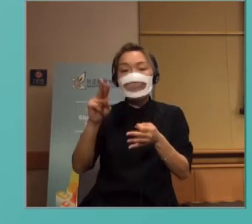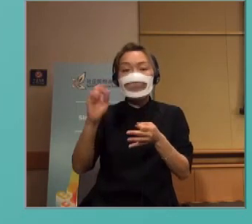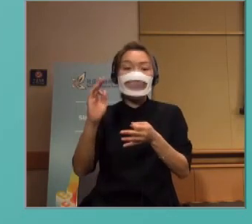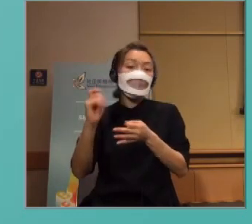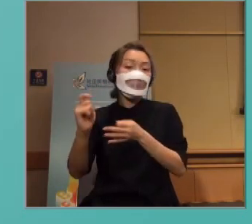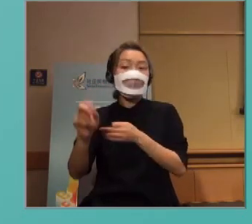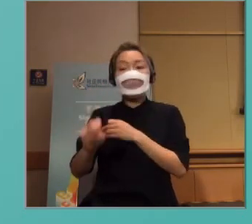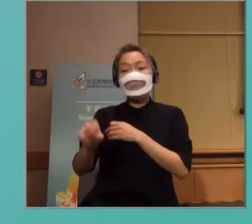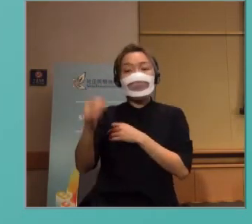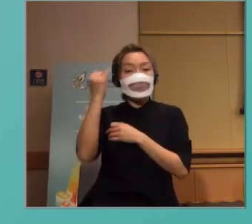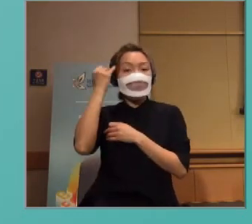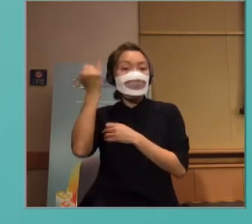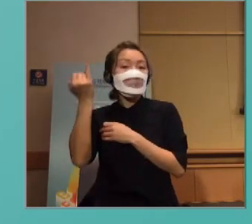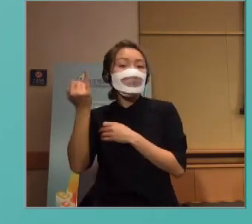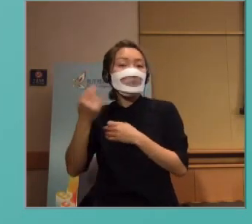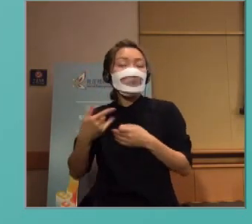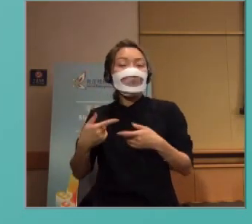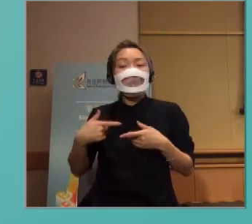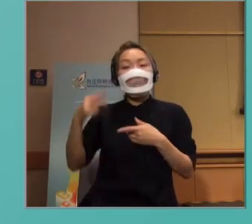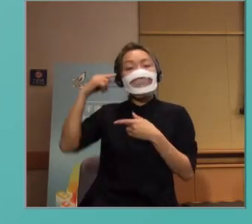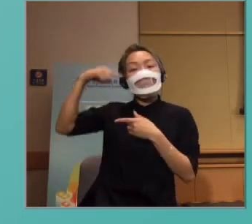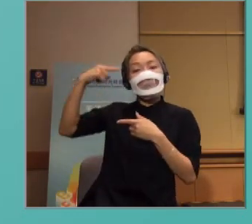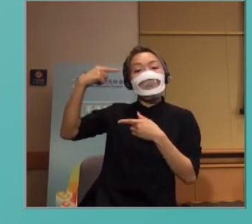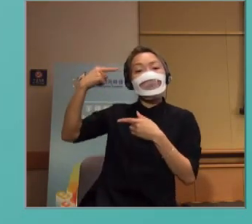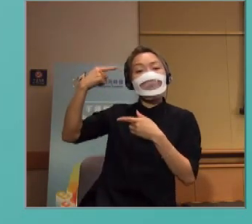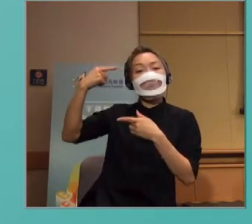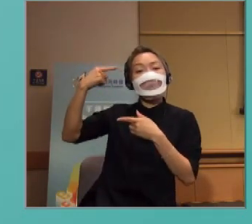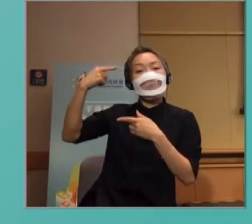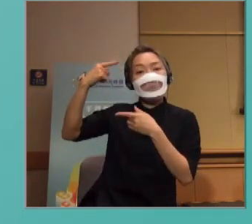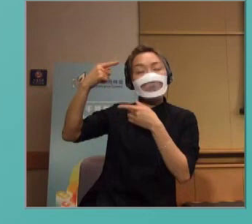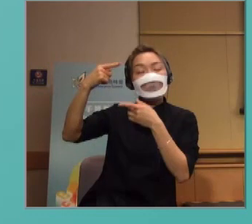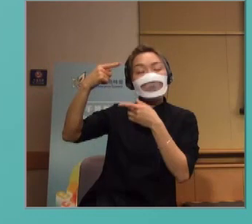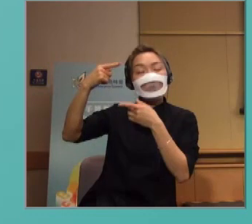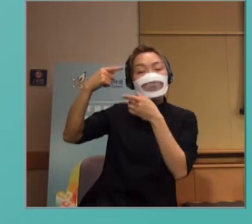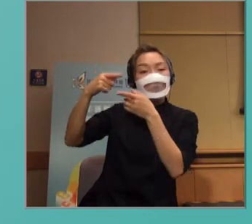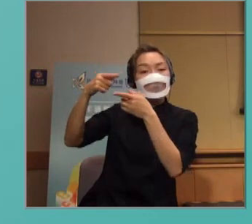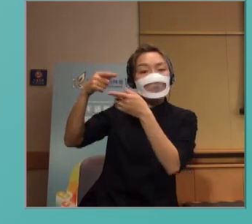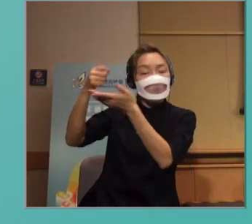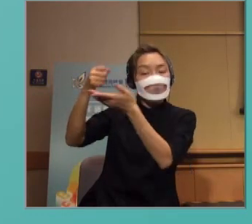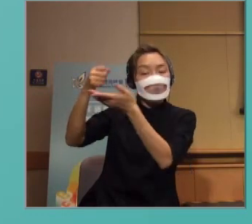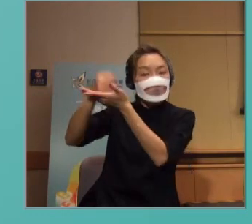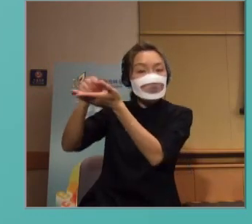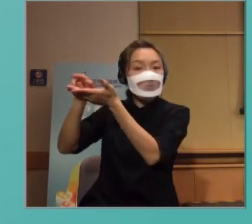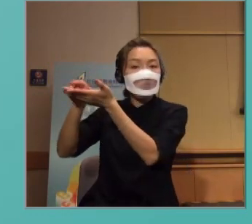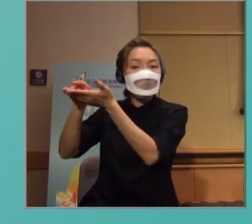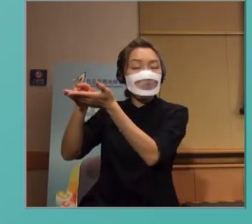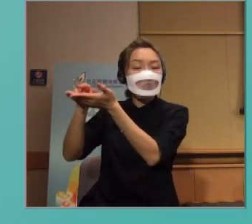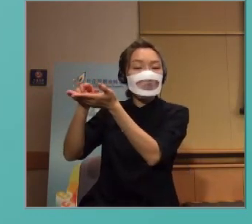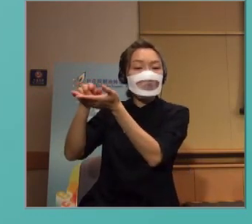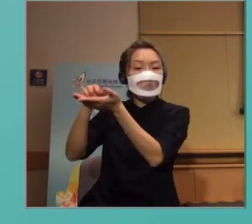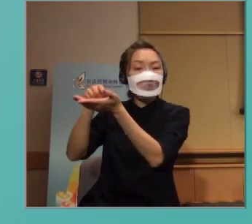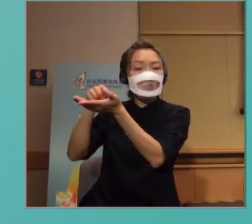very closely with the regulators. And we have actually solved a lot of intrinsic problems within this community by